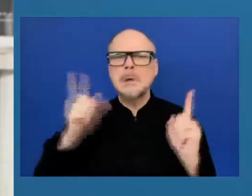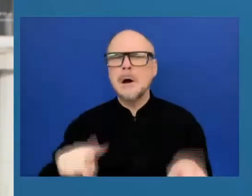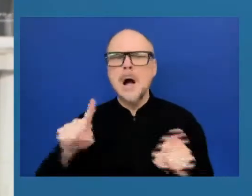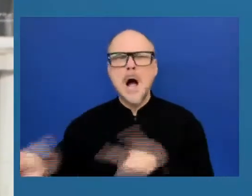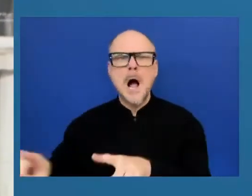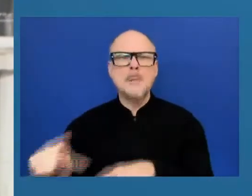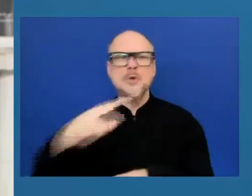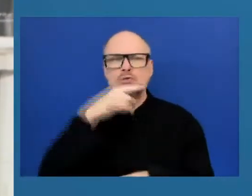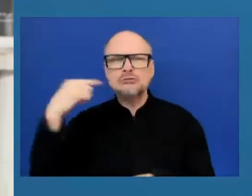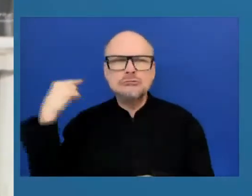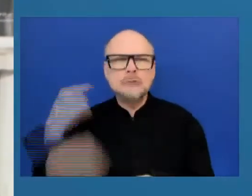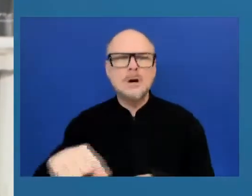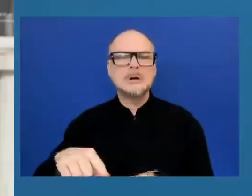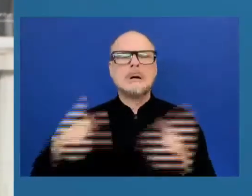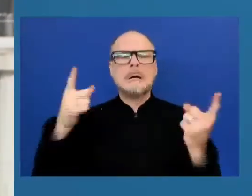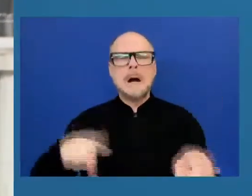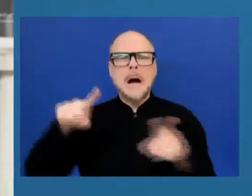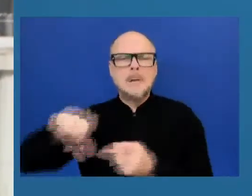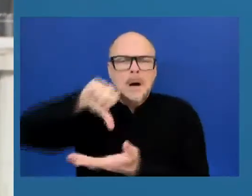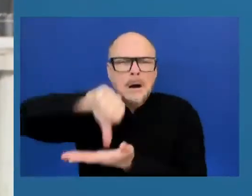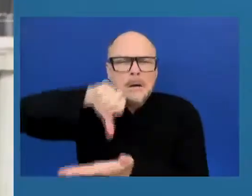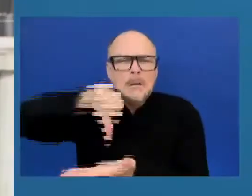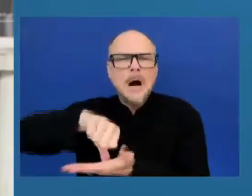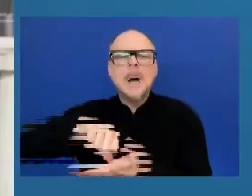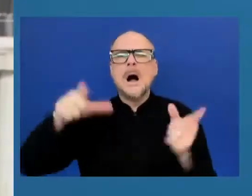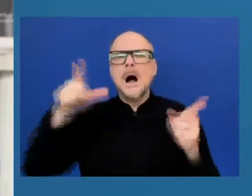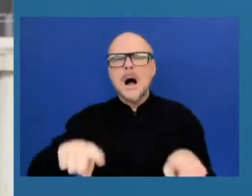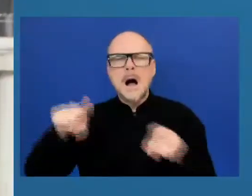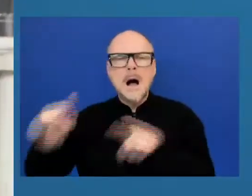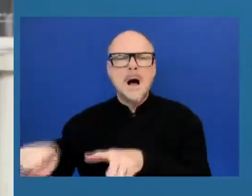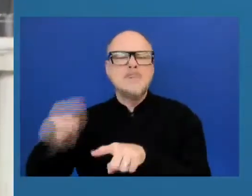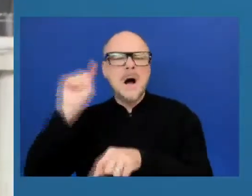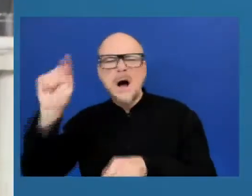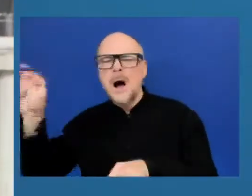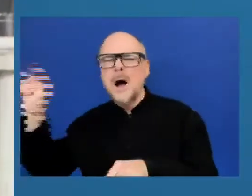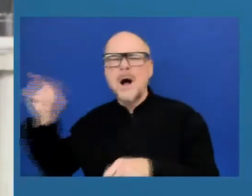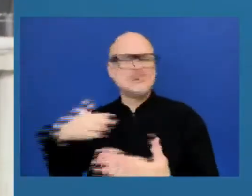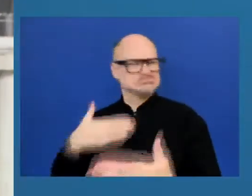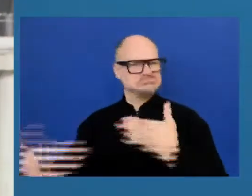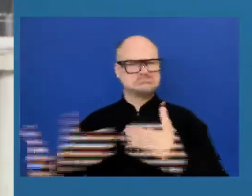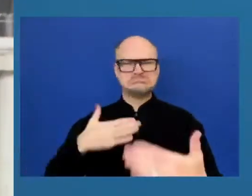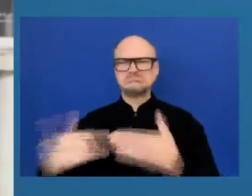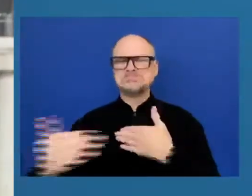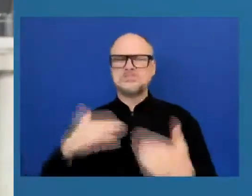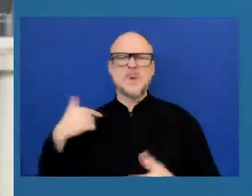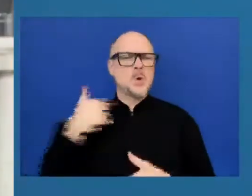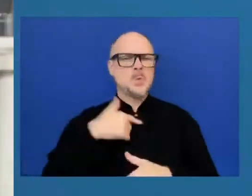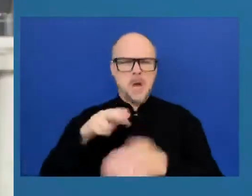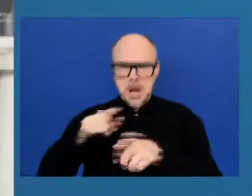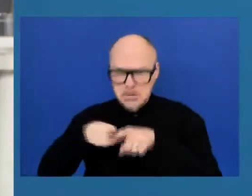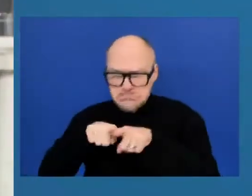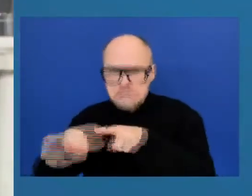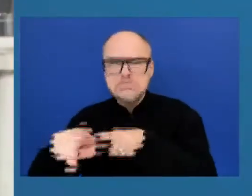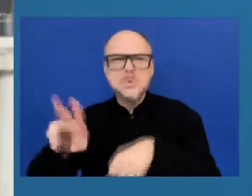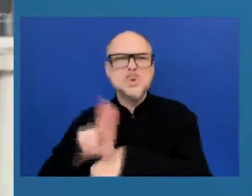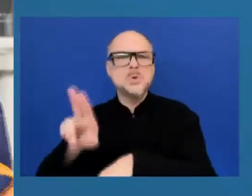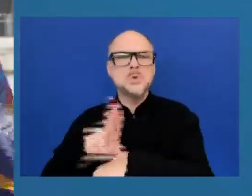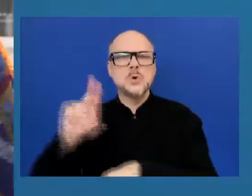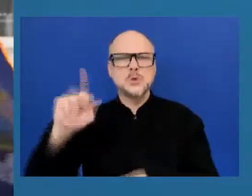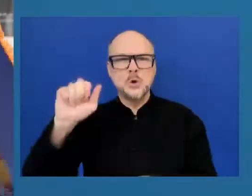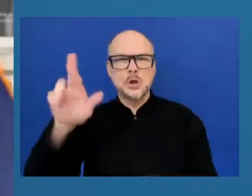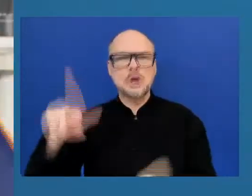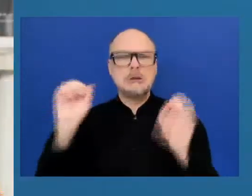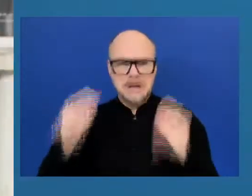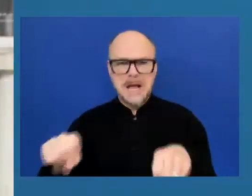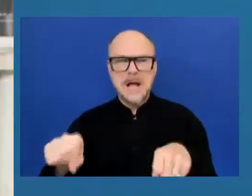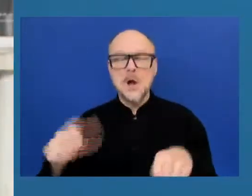change. That's the beauty of this as well. We know that because we have 3 plants already operating up on Lake Ontario. Now, when there